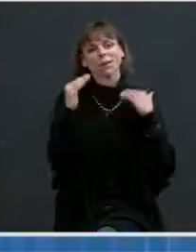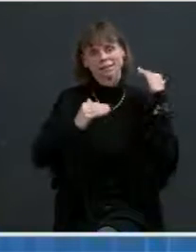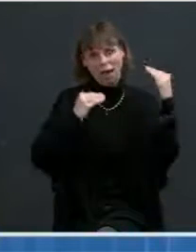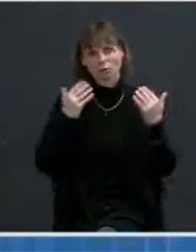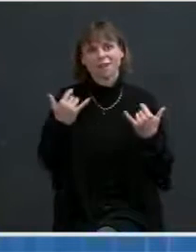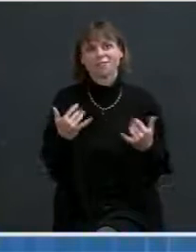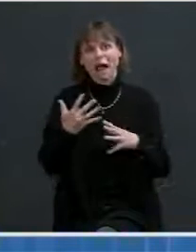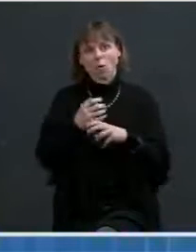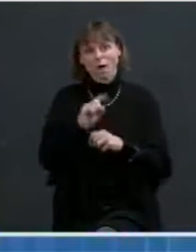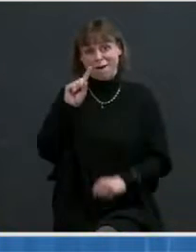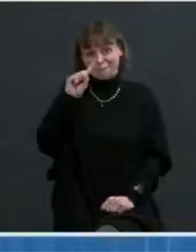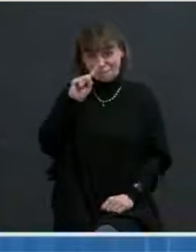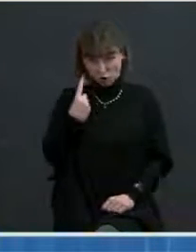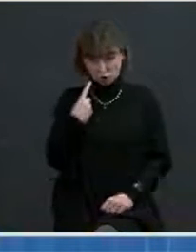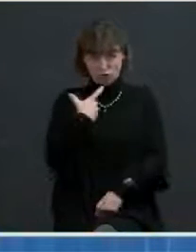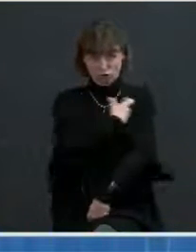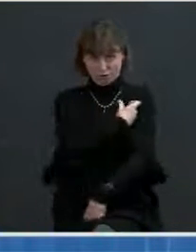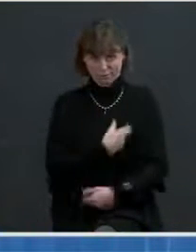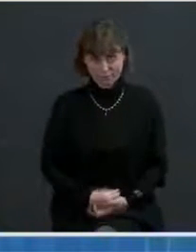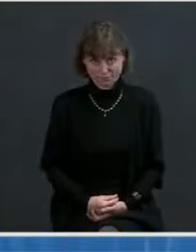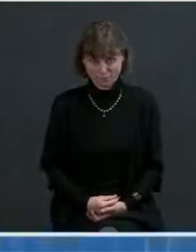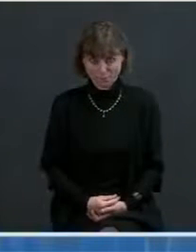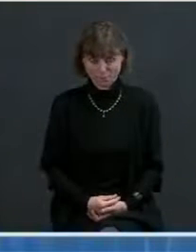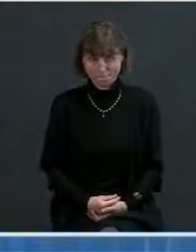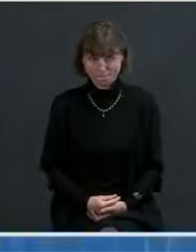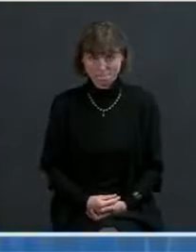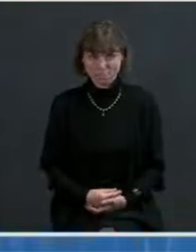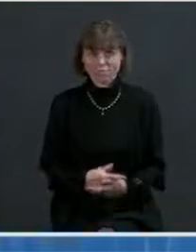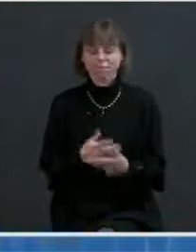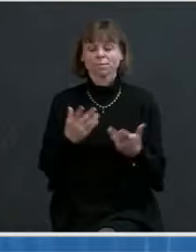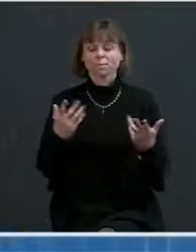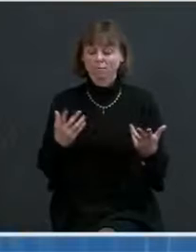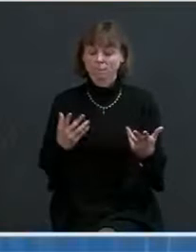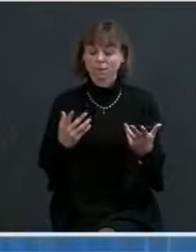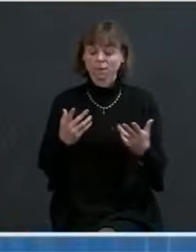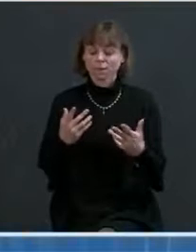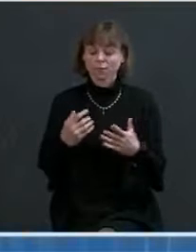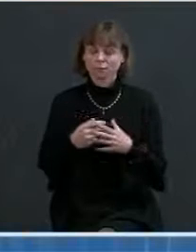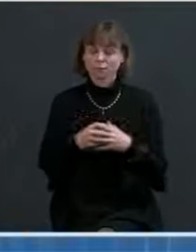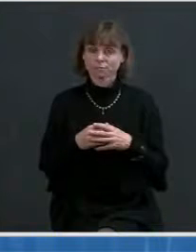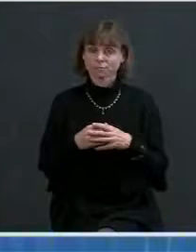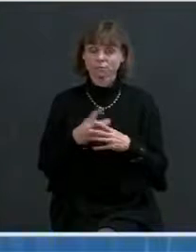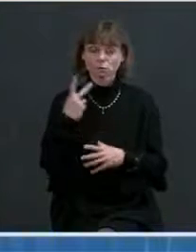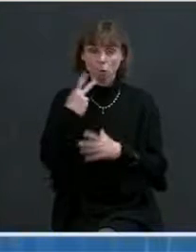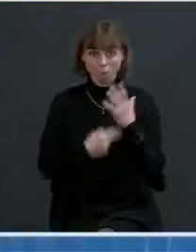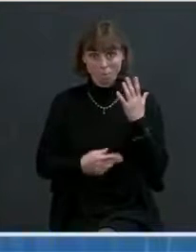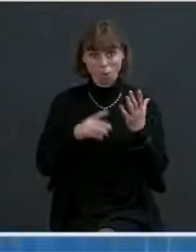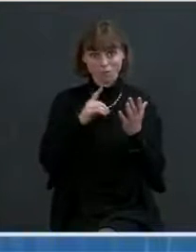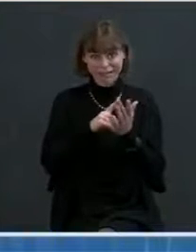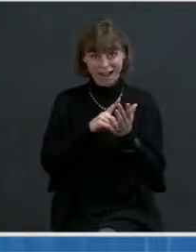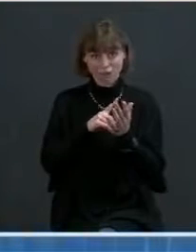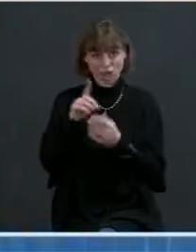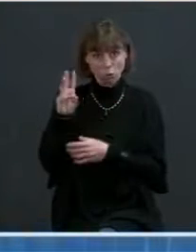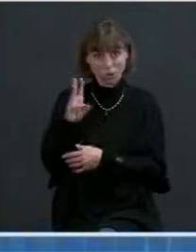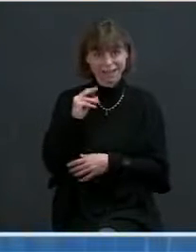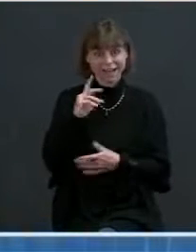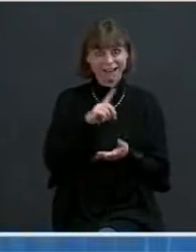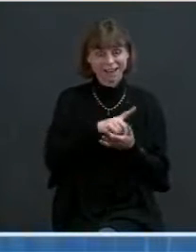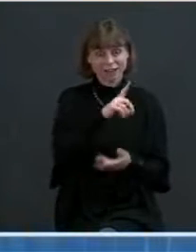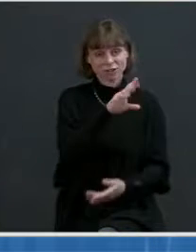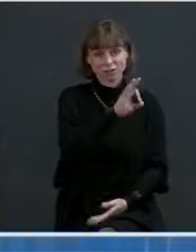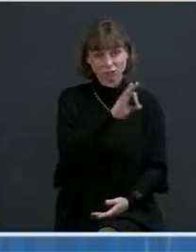I think it's important, for reasons that I think both Drs. Walensky and Fauci could articulate, that people get their second